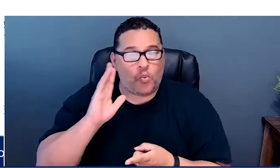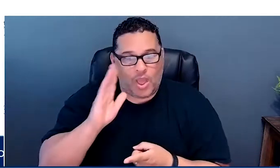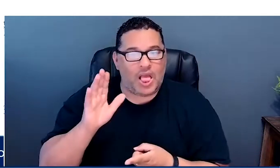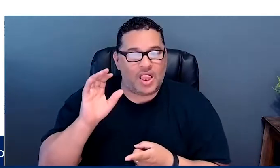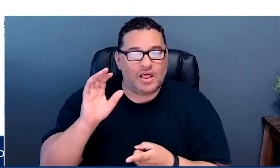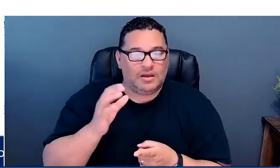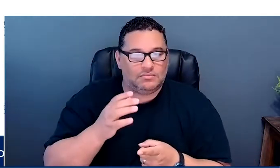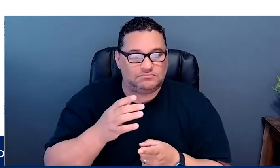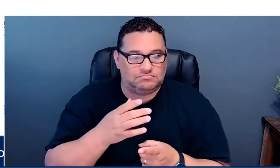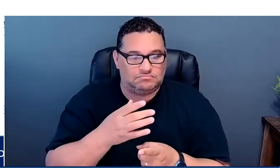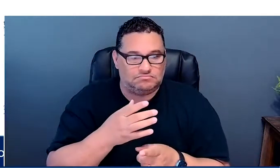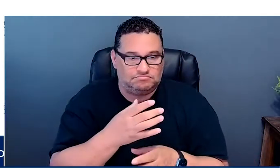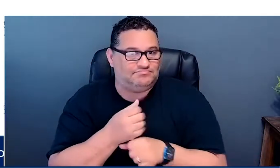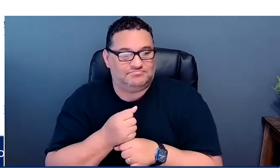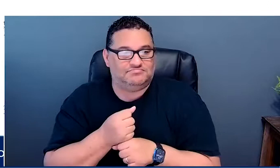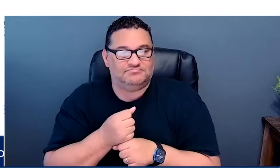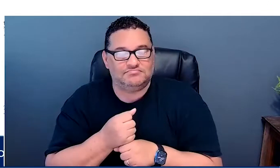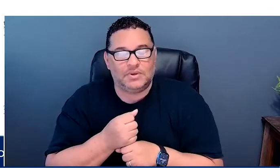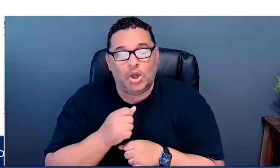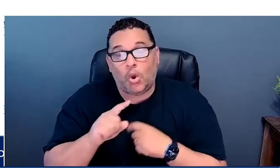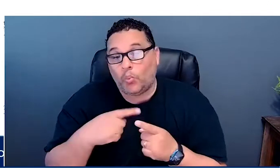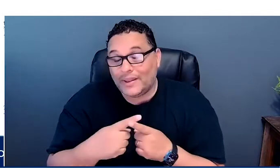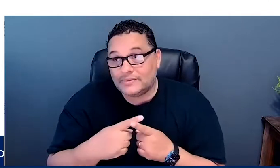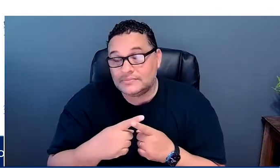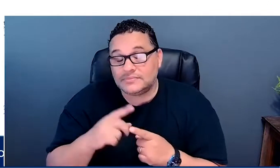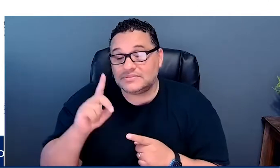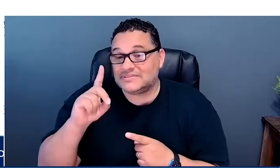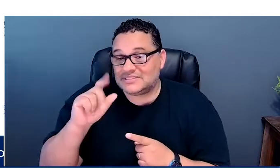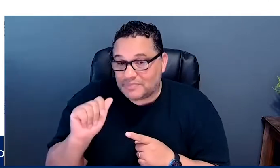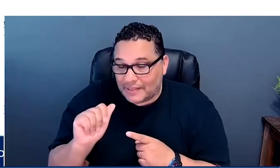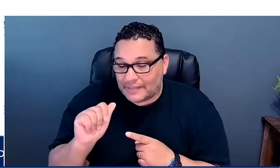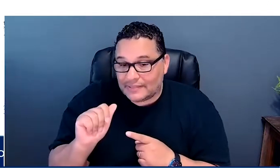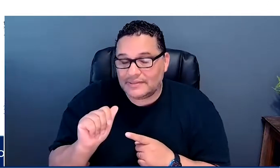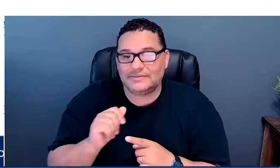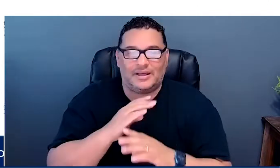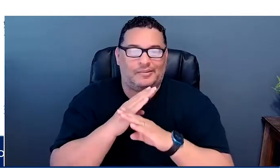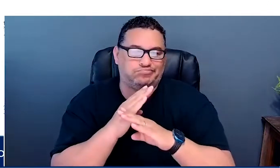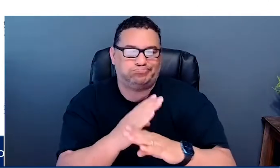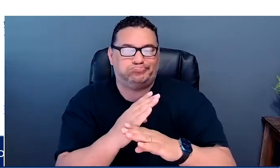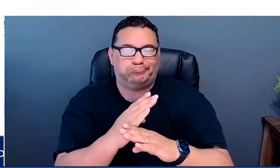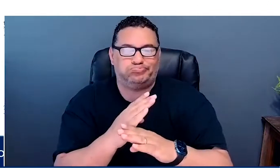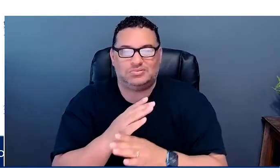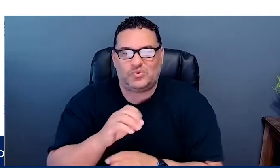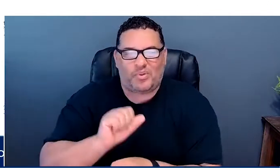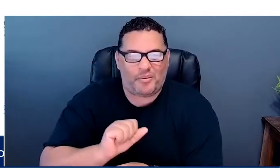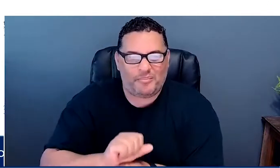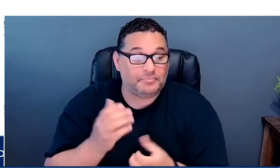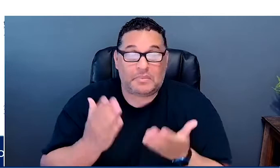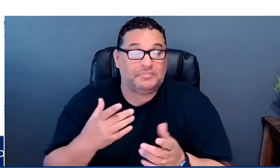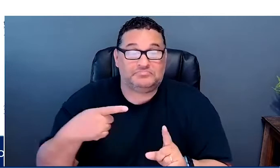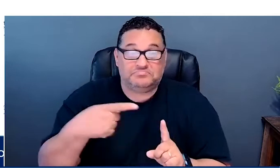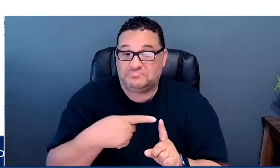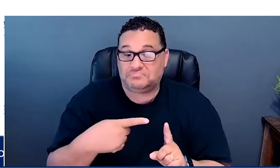disability creates that barrier to employment. So perhaps they had no